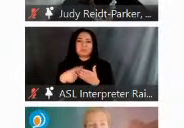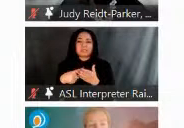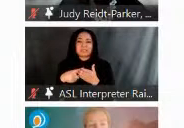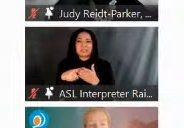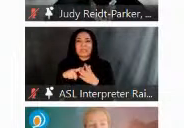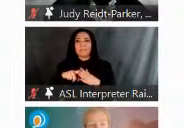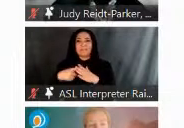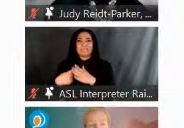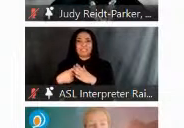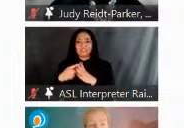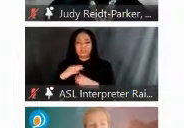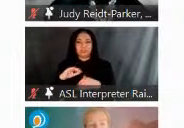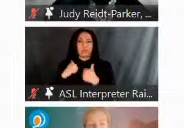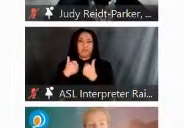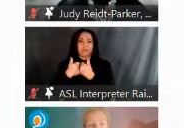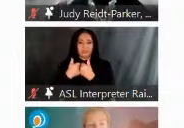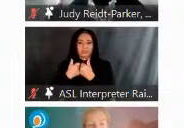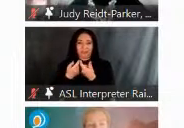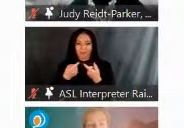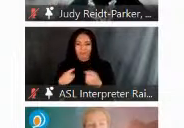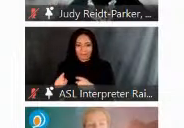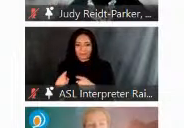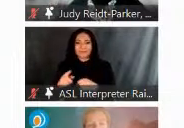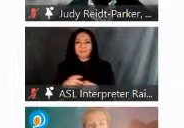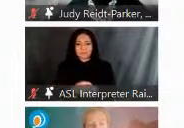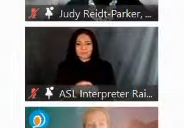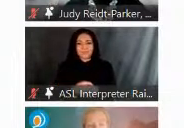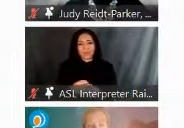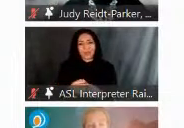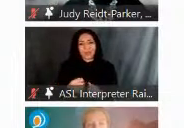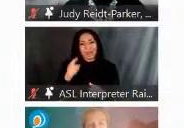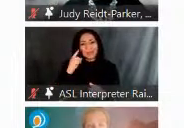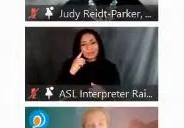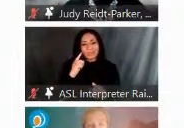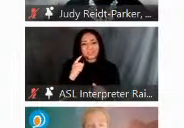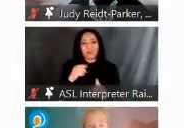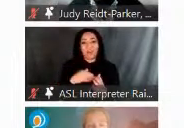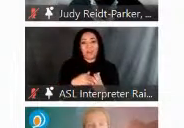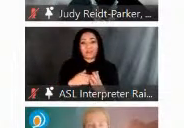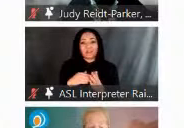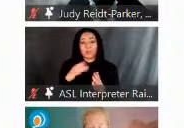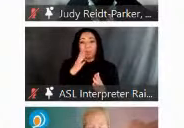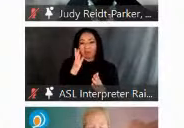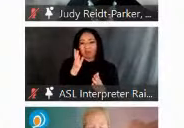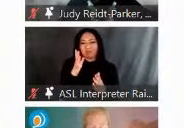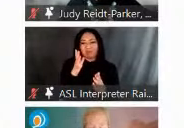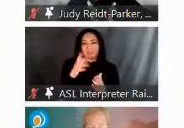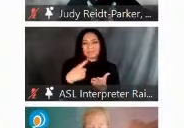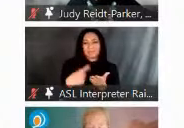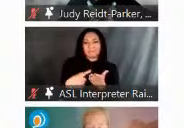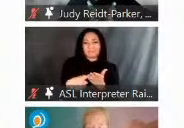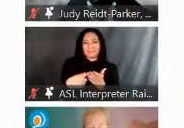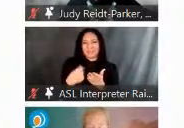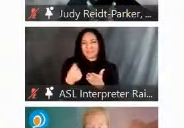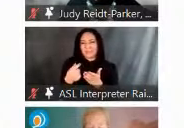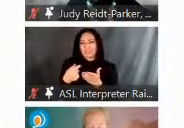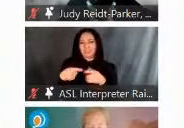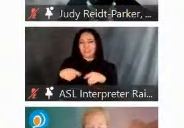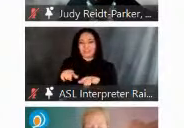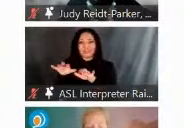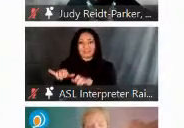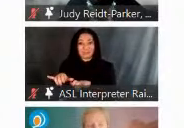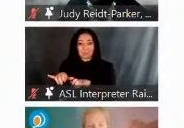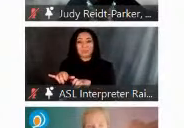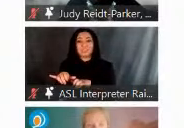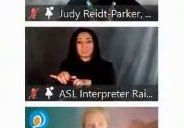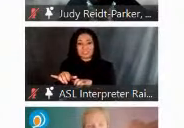practice in programs. And I think a lot of this is starting to touch on what we're beginning to talk about in discourse about needing a crosswalk